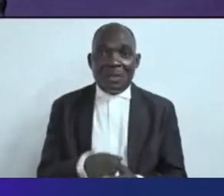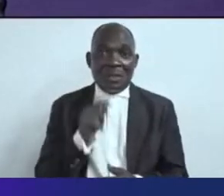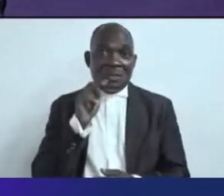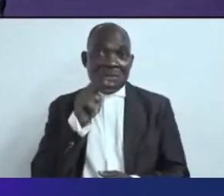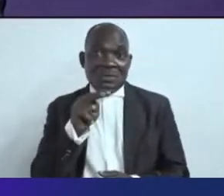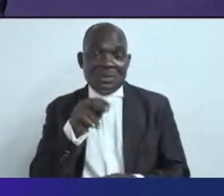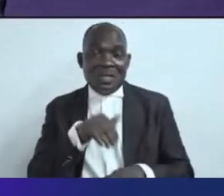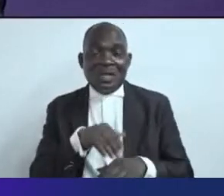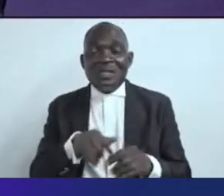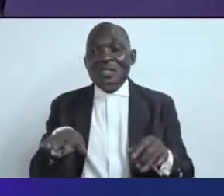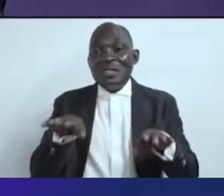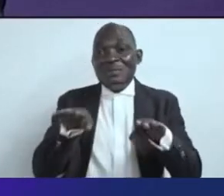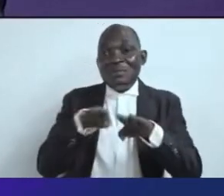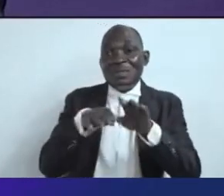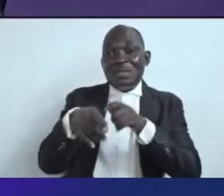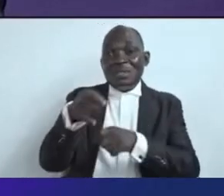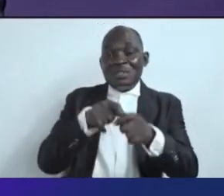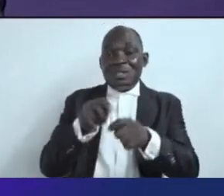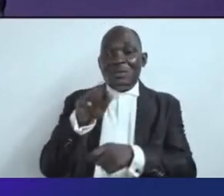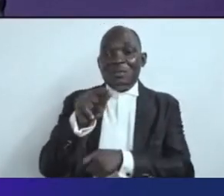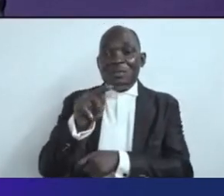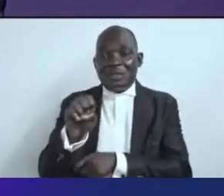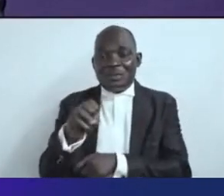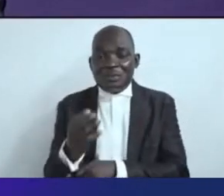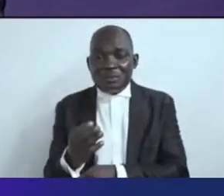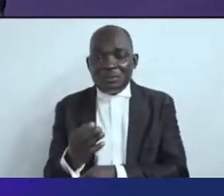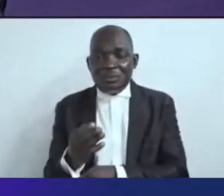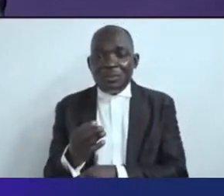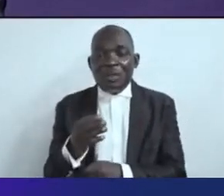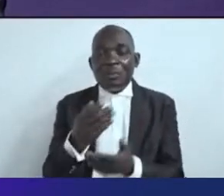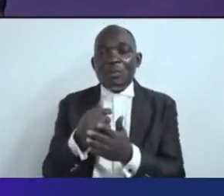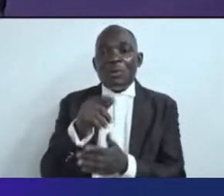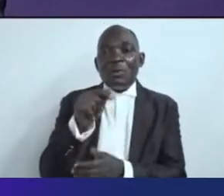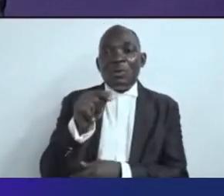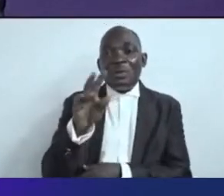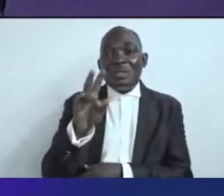at even the exchange rate, from